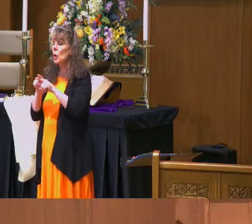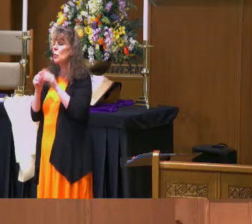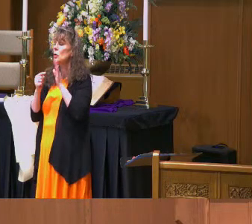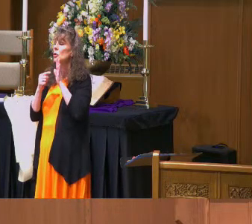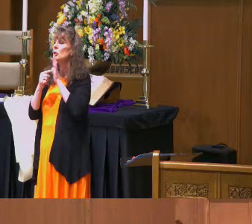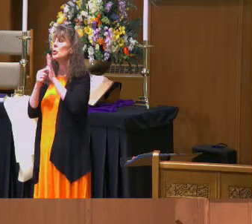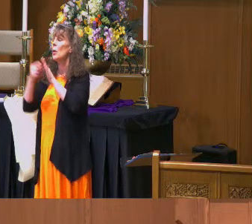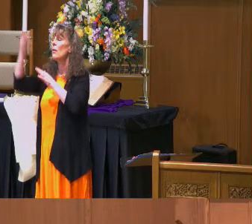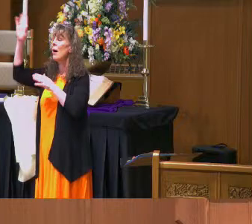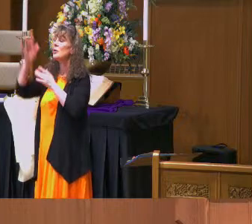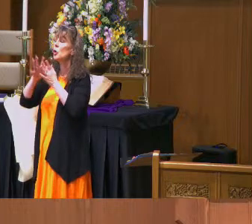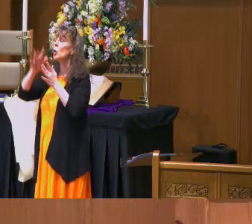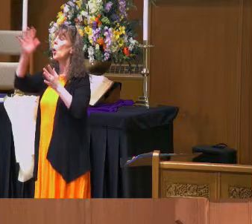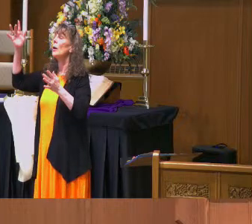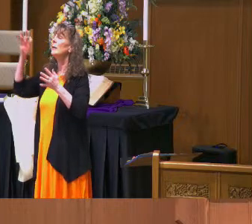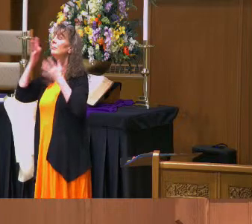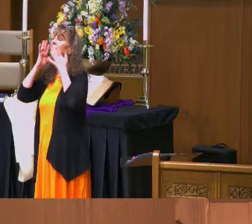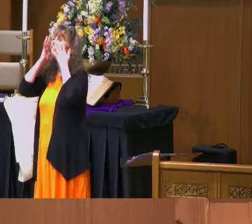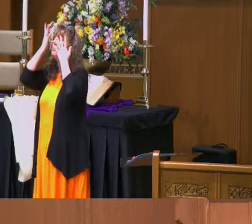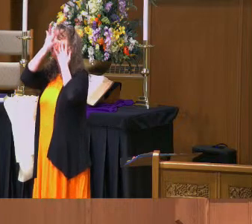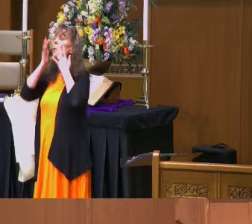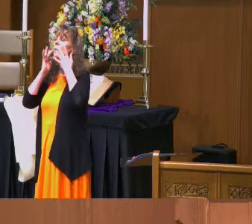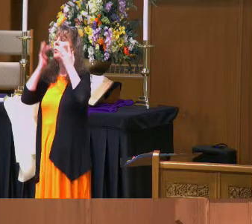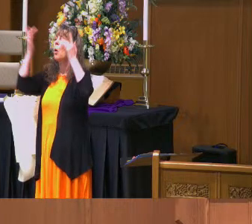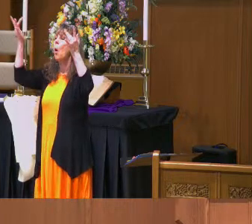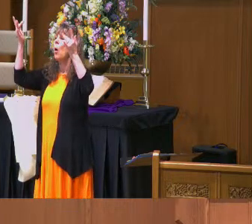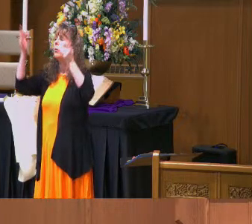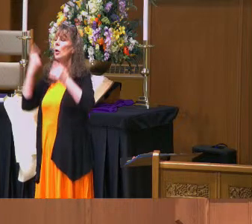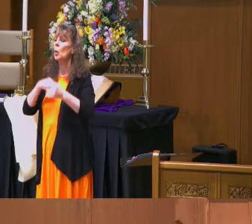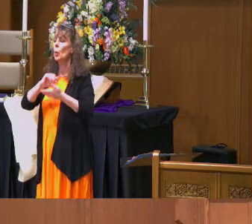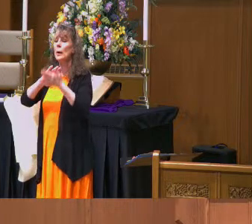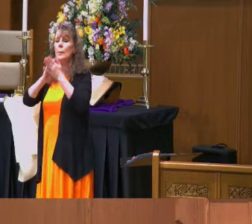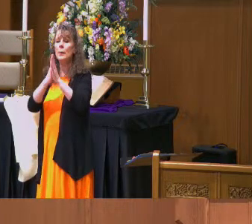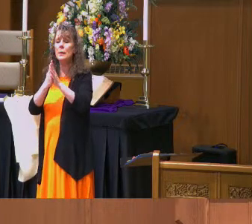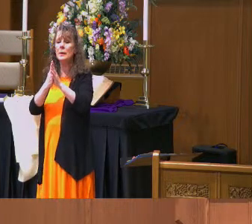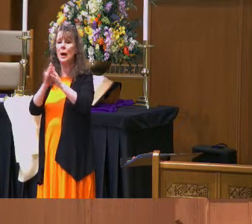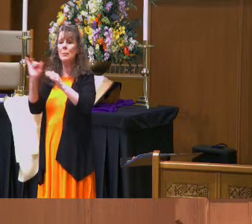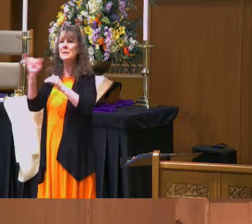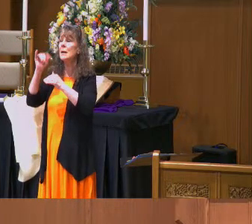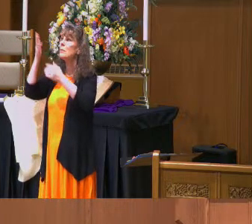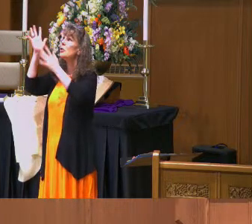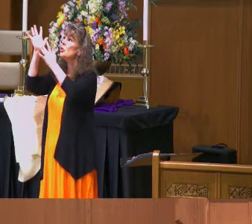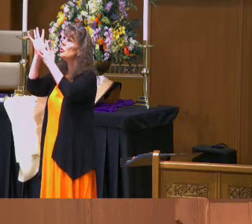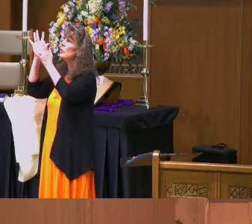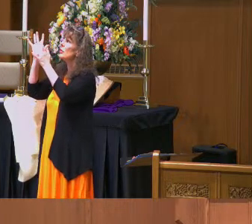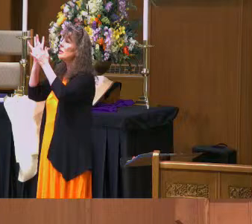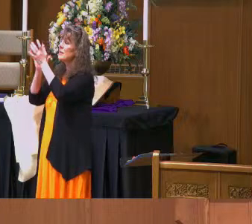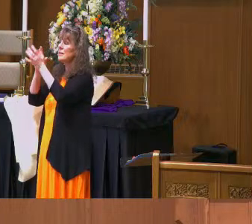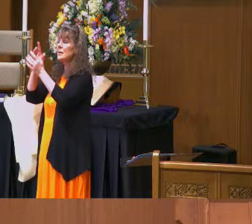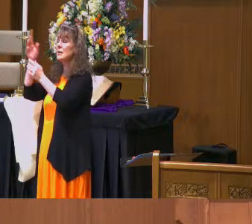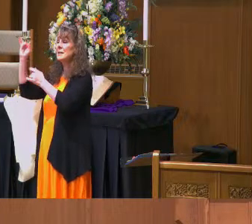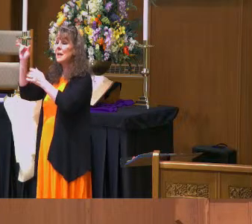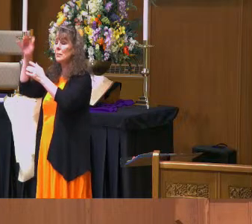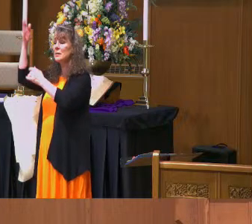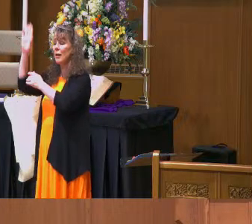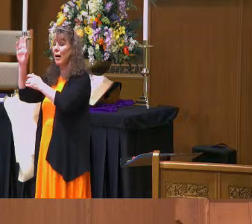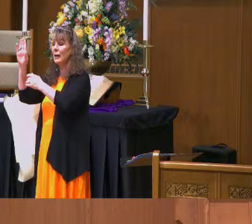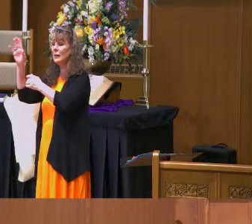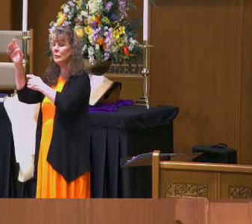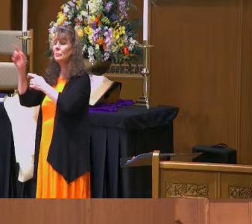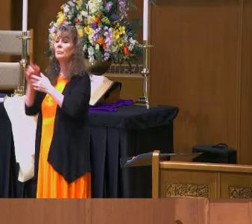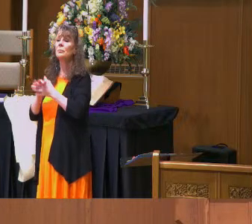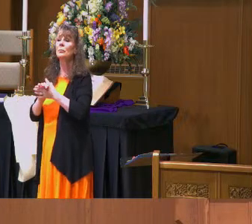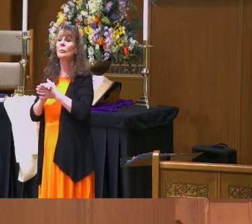Lord's glory, are being transformed into his likeness with ever-increasing glory, which comes from the Lord, who is the